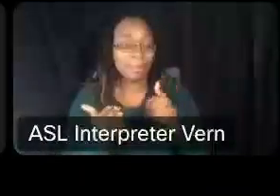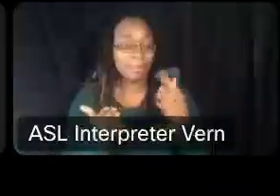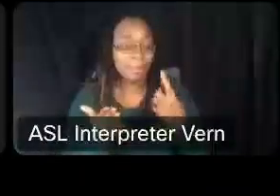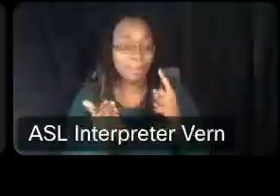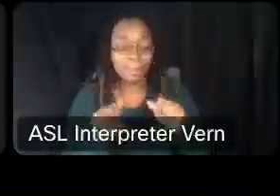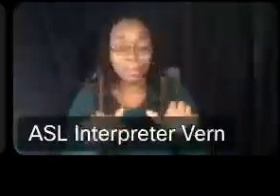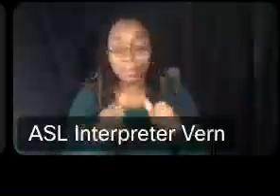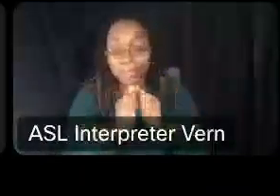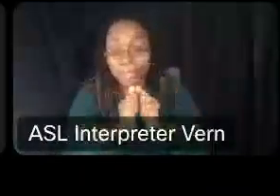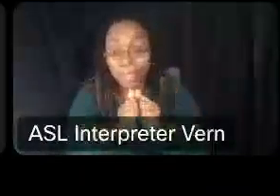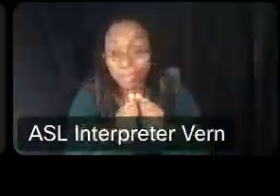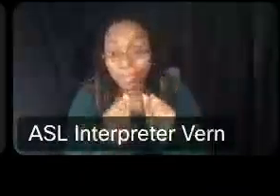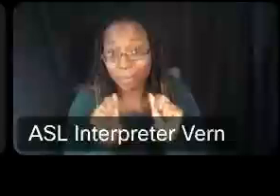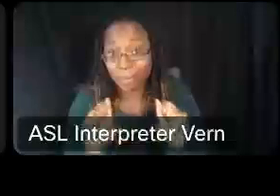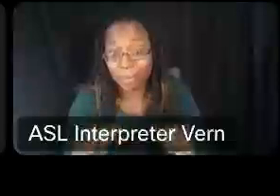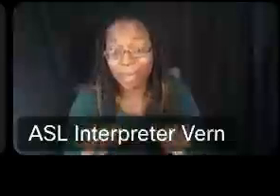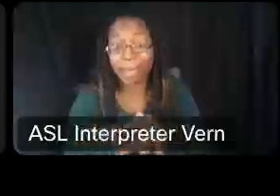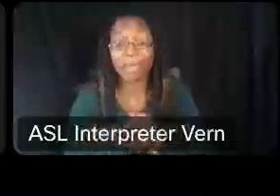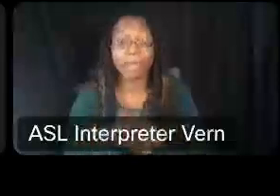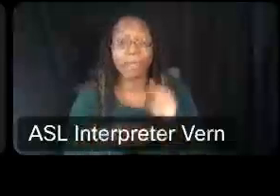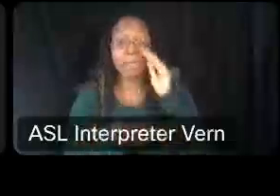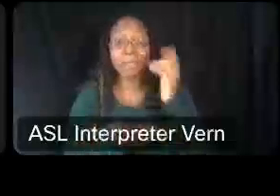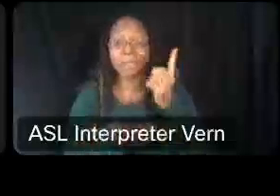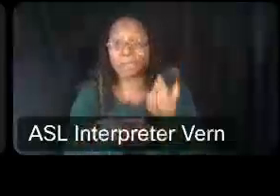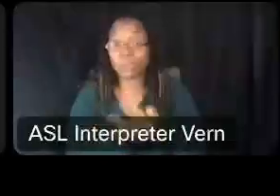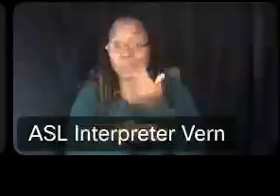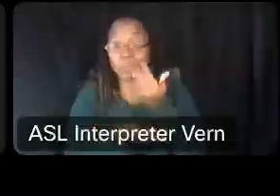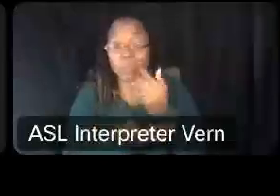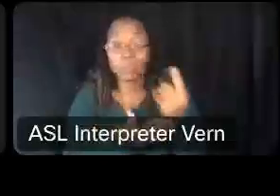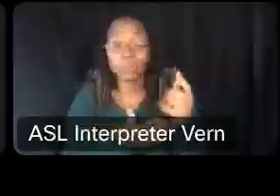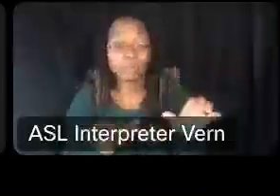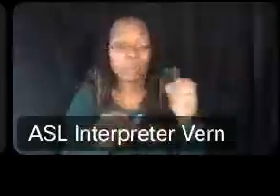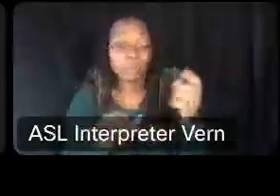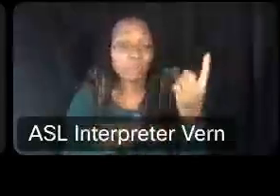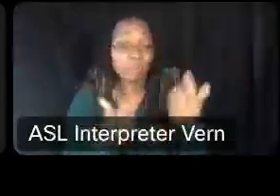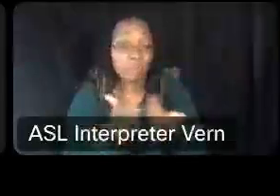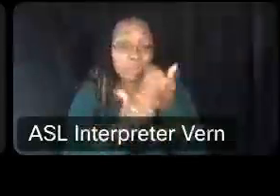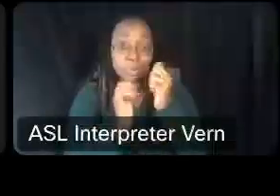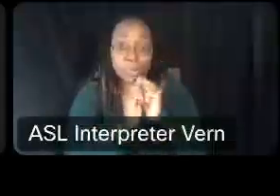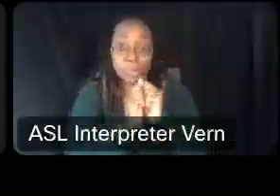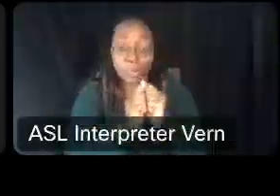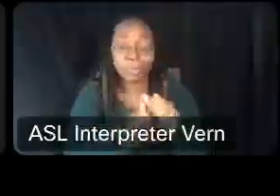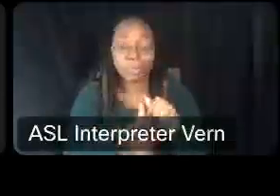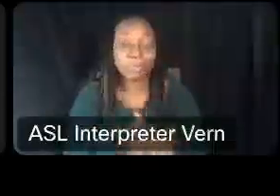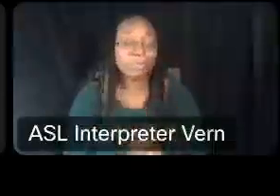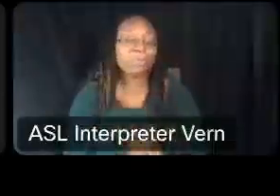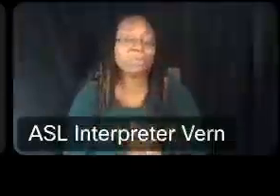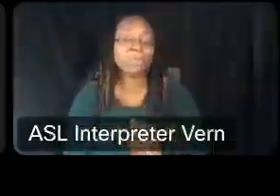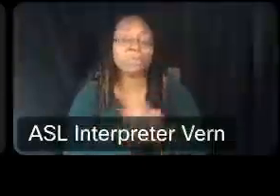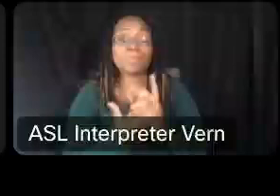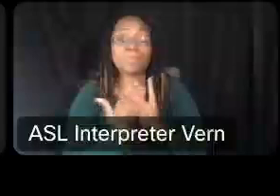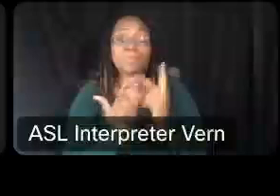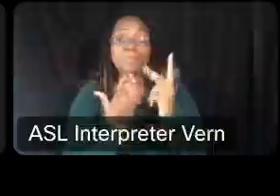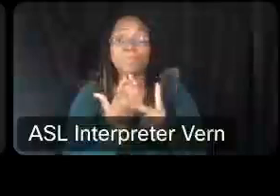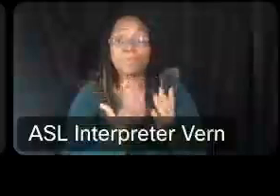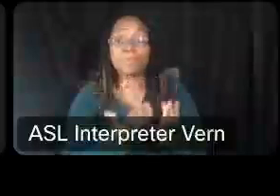do together that we could learn something new or do something new together. And what the program offered the